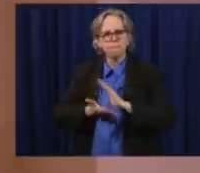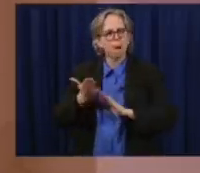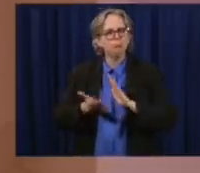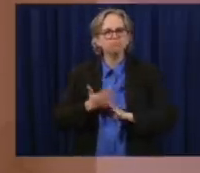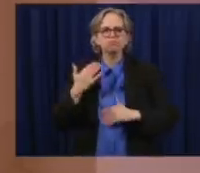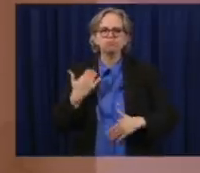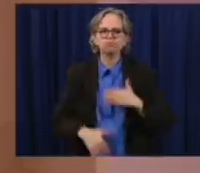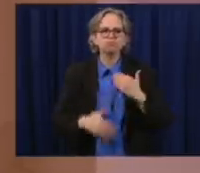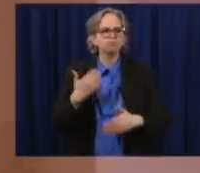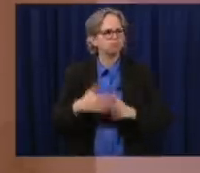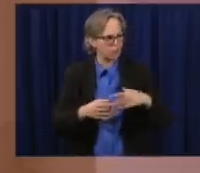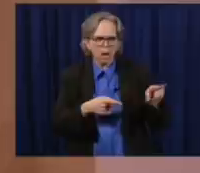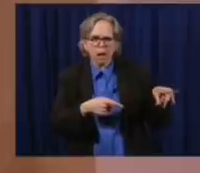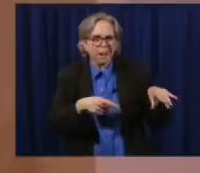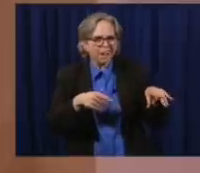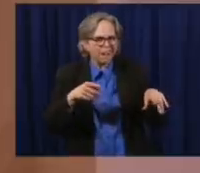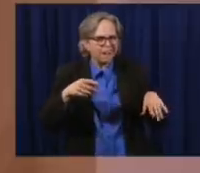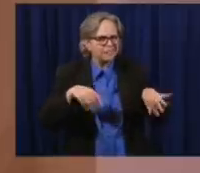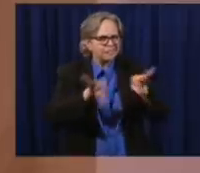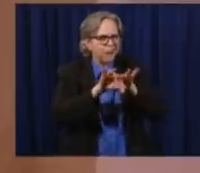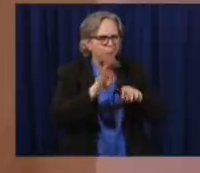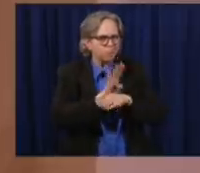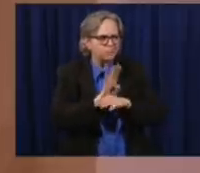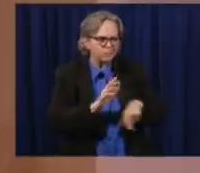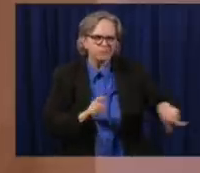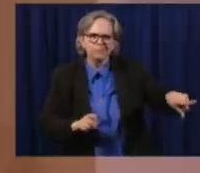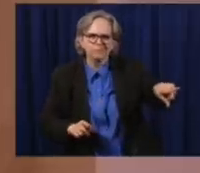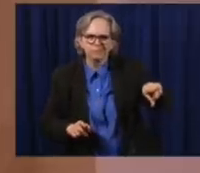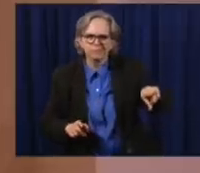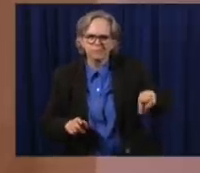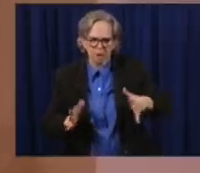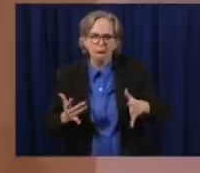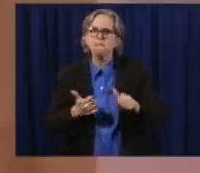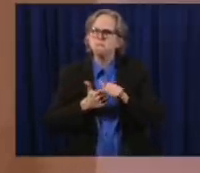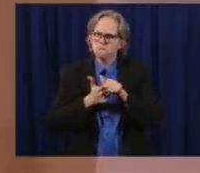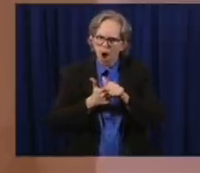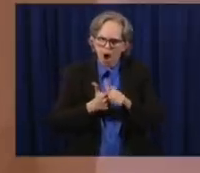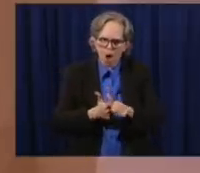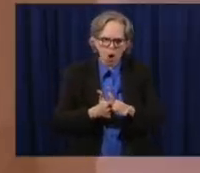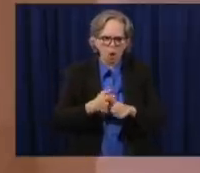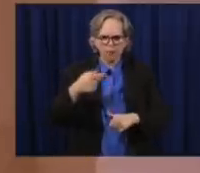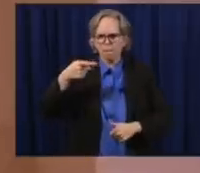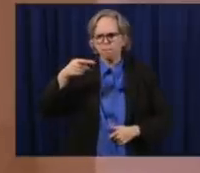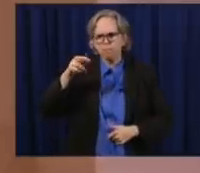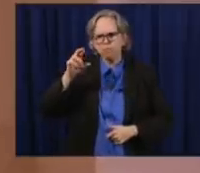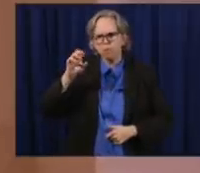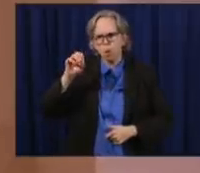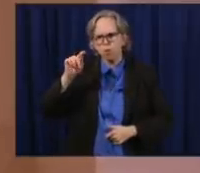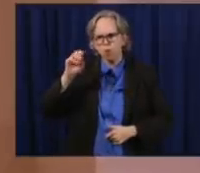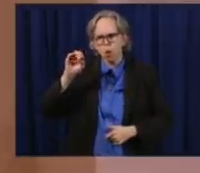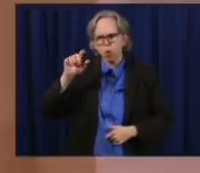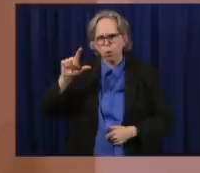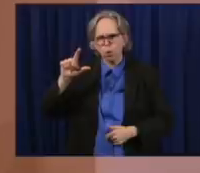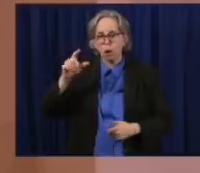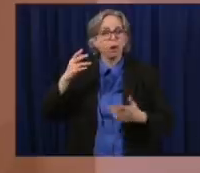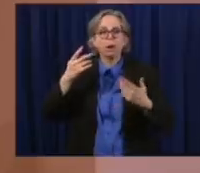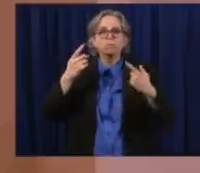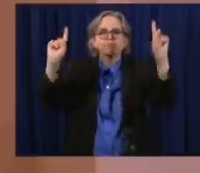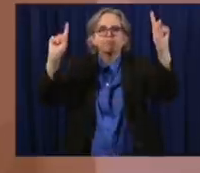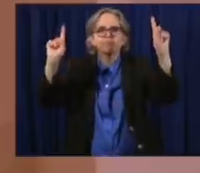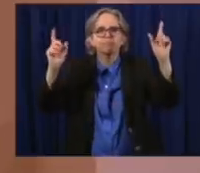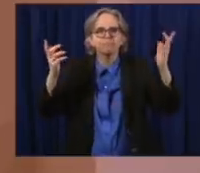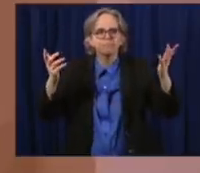business practice, who have followed the protocols and been very successful at creating